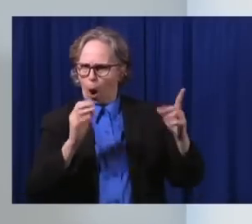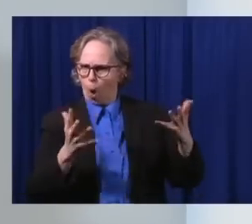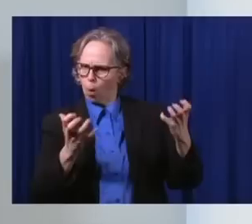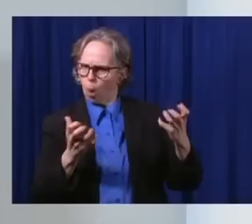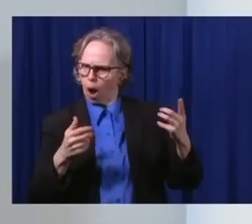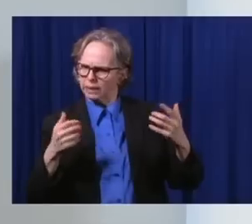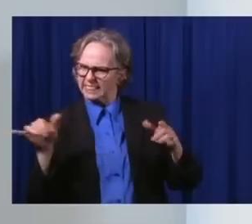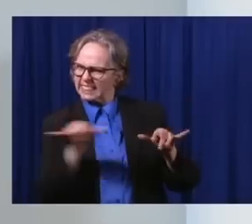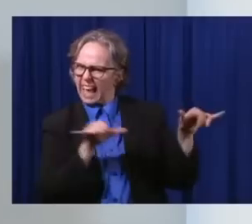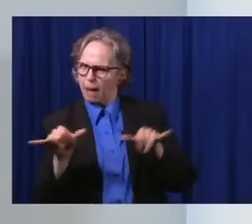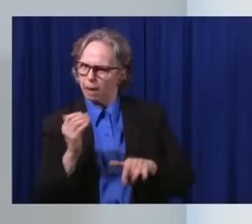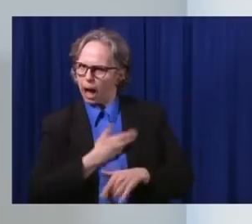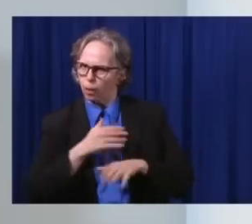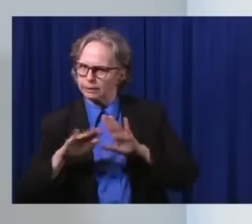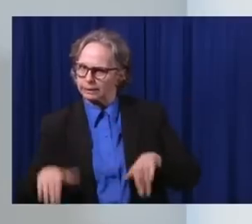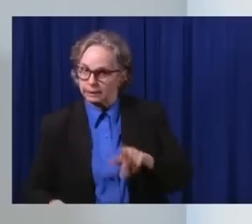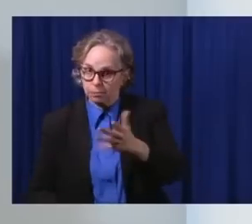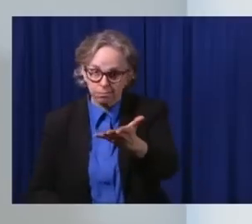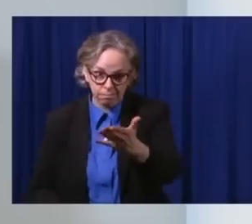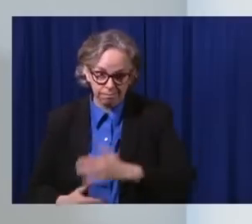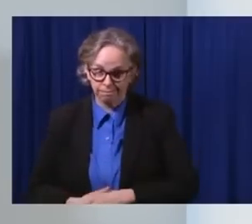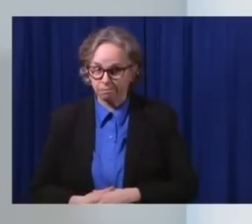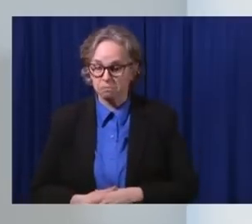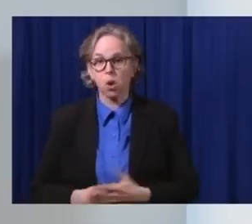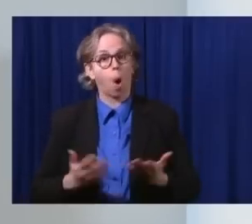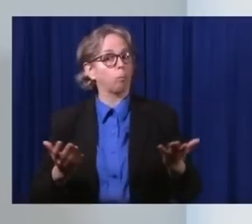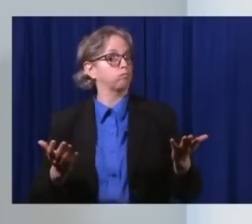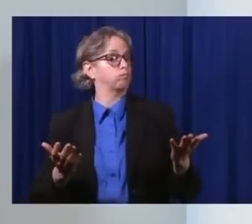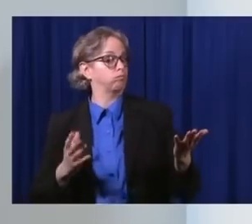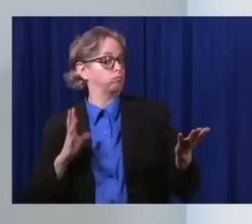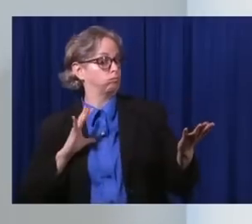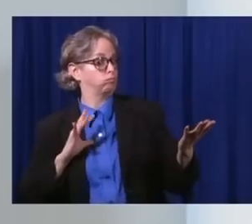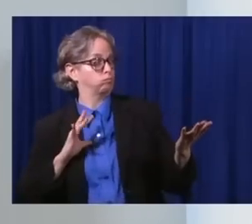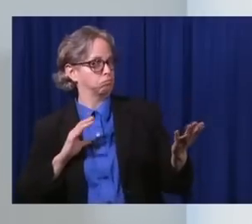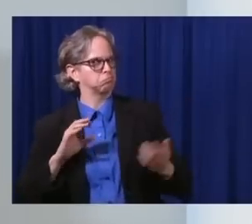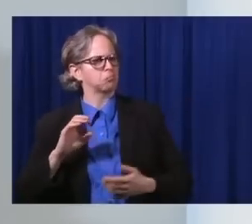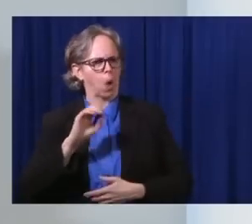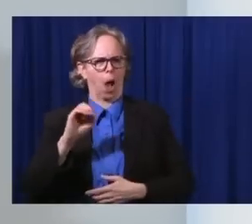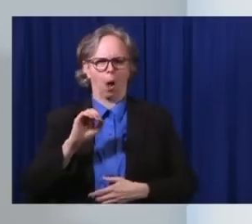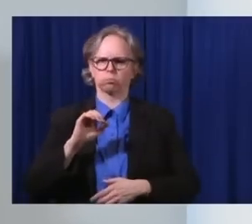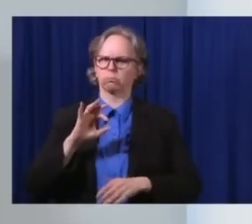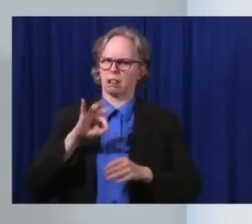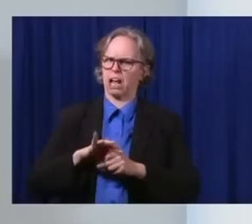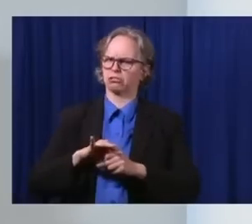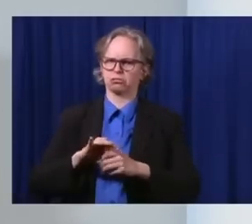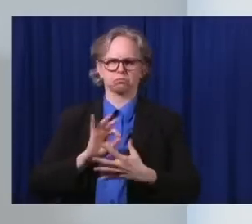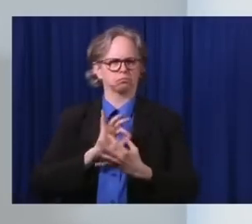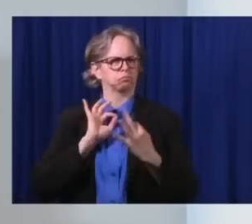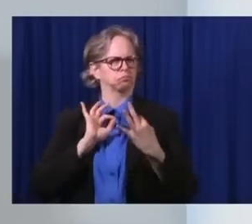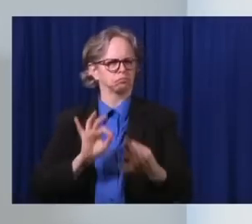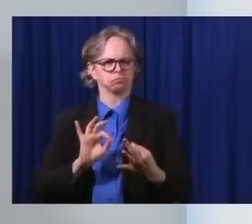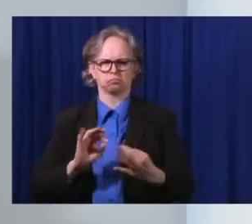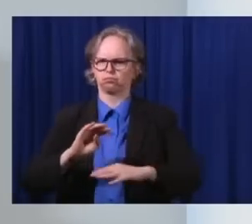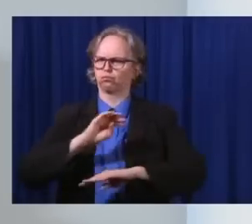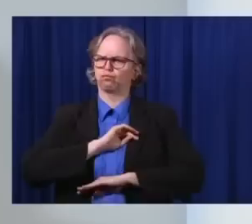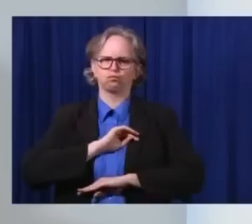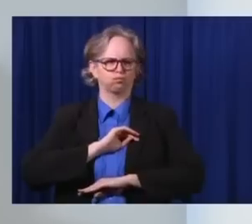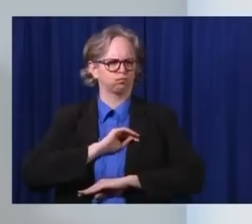anybody. I think Ohio's system of elections serves everybody's needs. And by the way, in a COVID